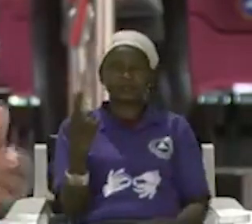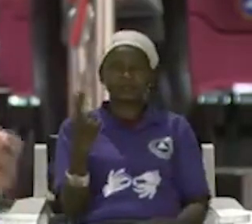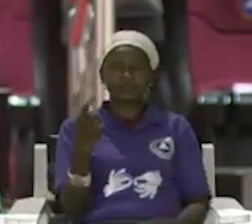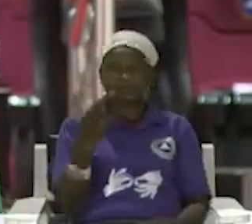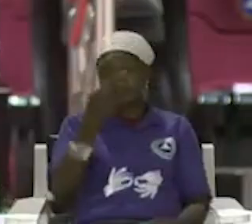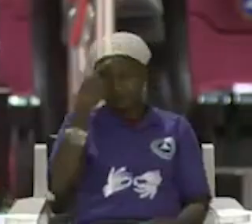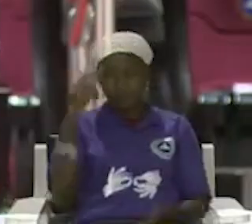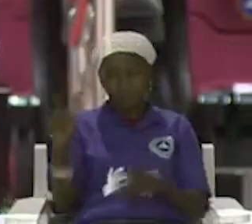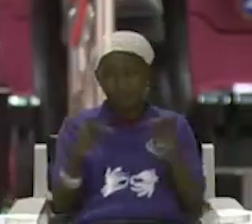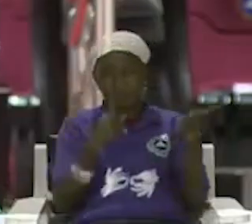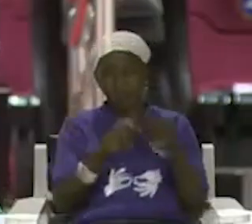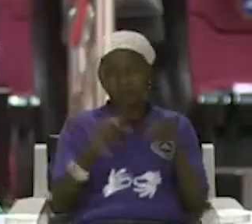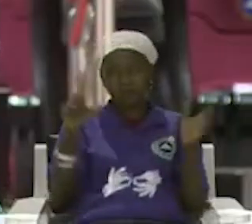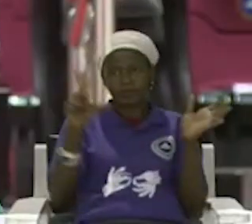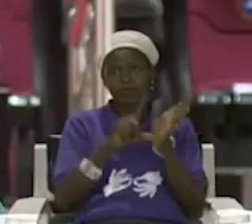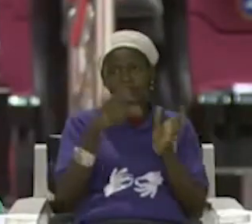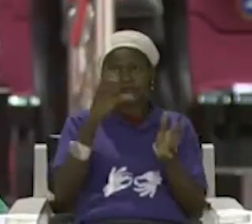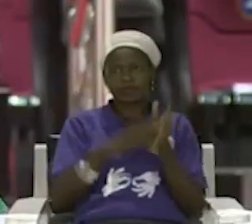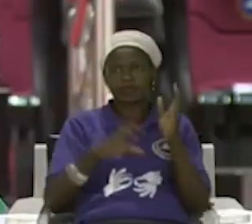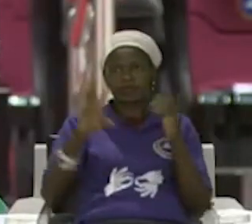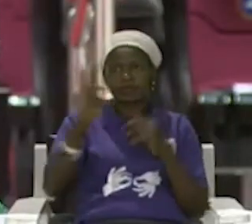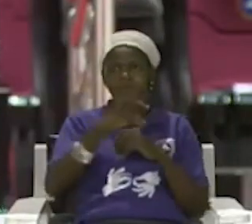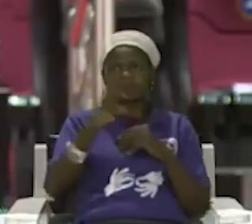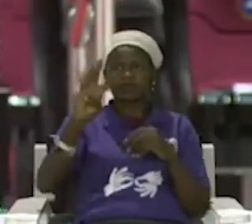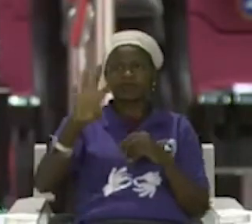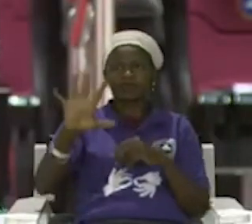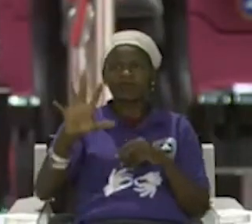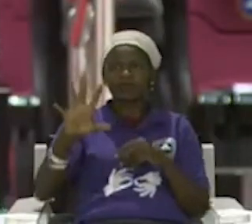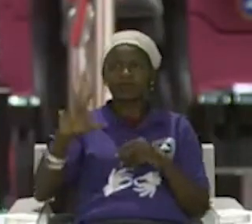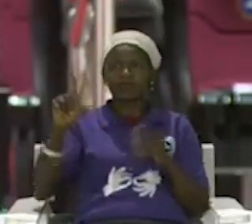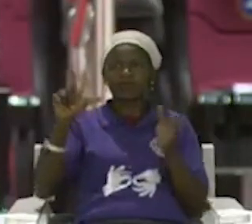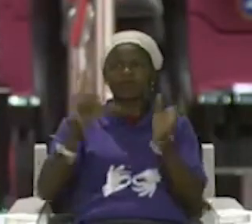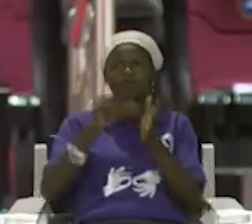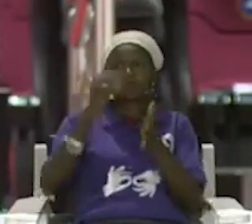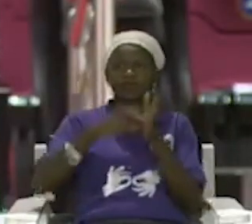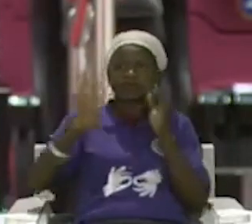Because according to Luke chapter 6 verse 45,